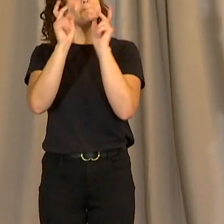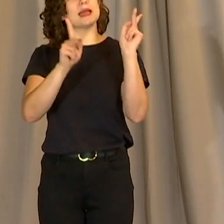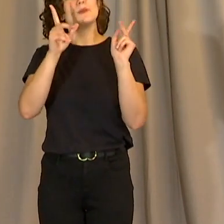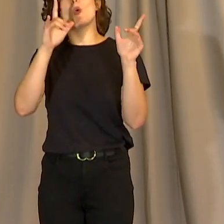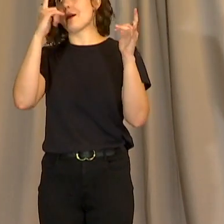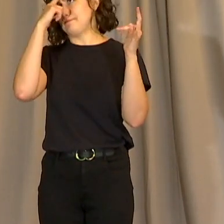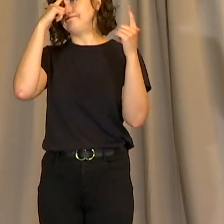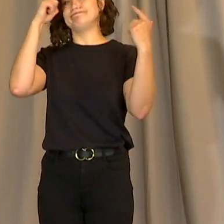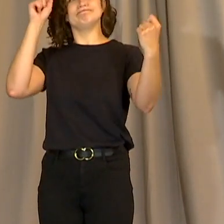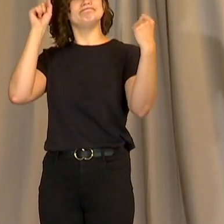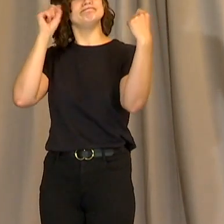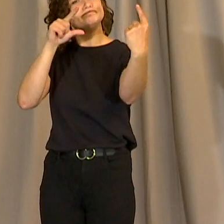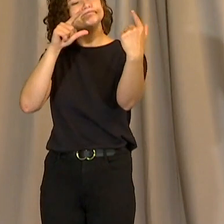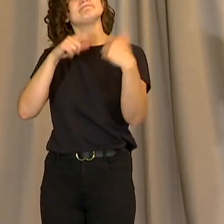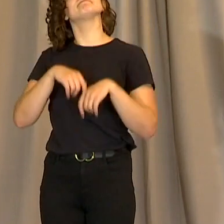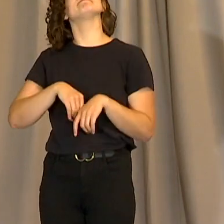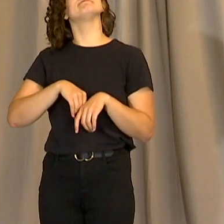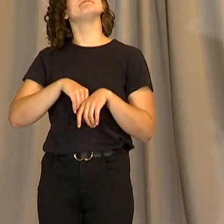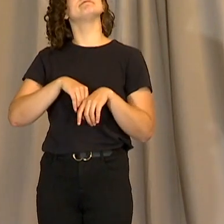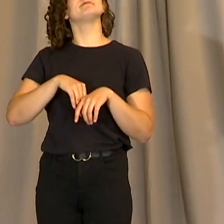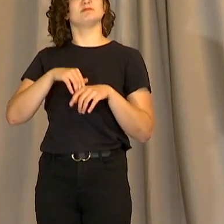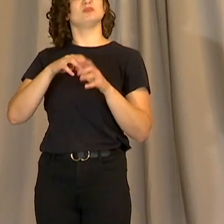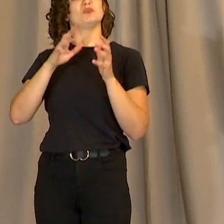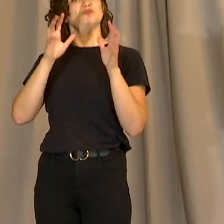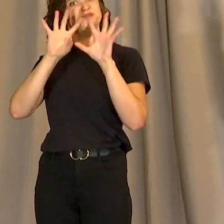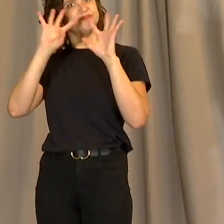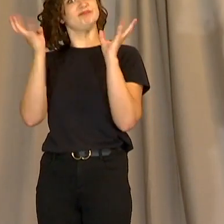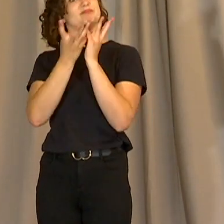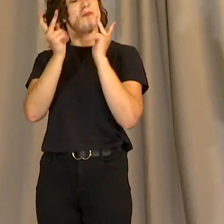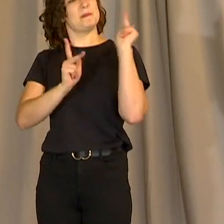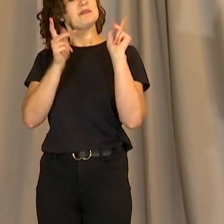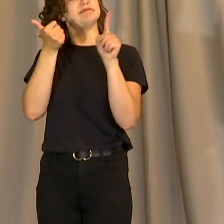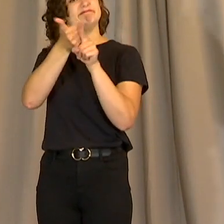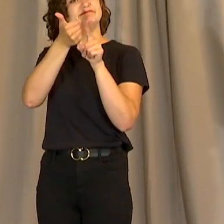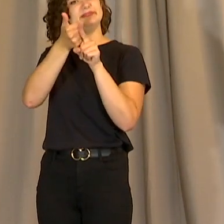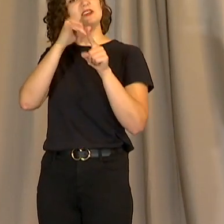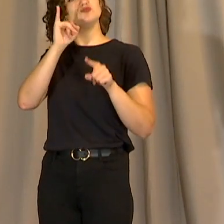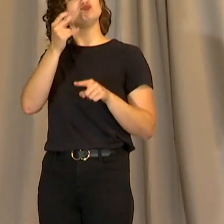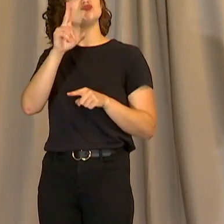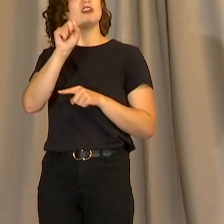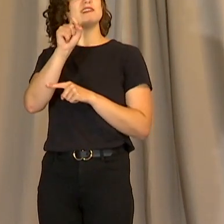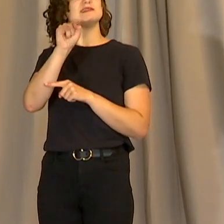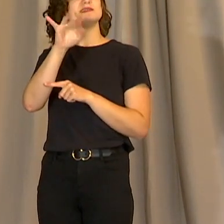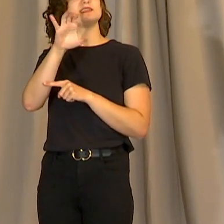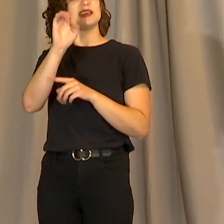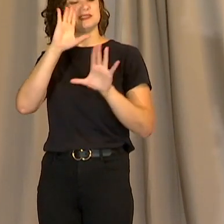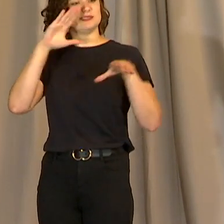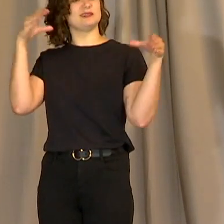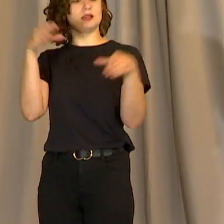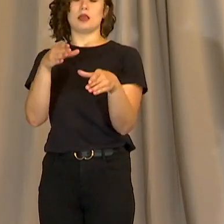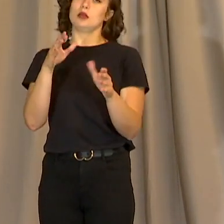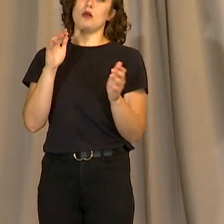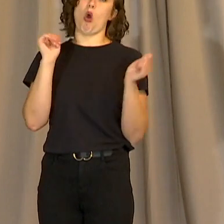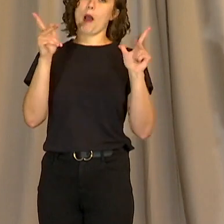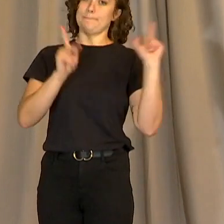with justice-oriented folks, right? Like, not all people are in this work for real, for real. Let's just be clear. So you have